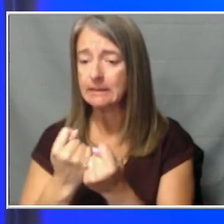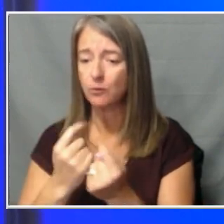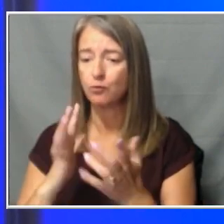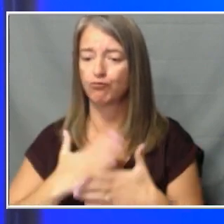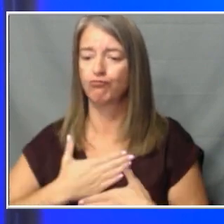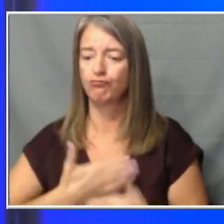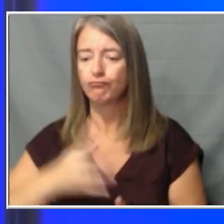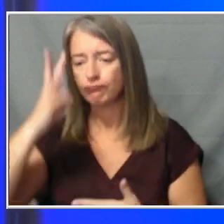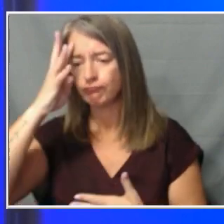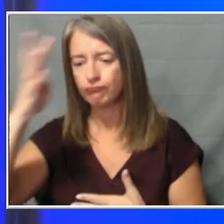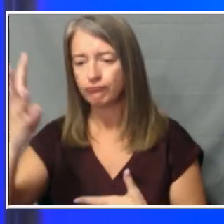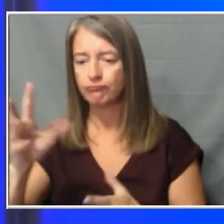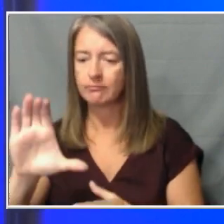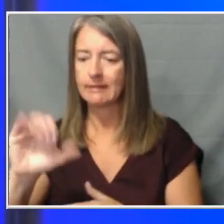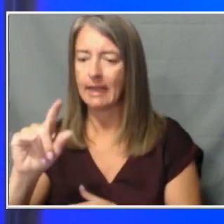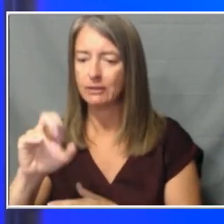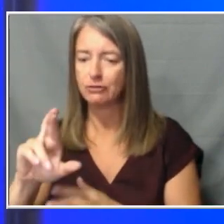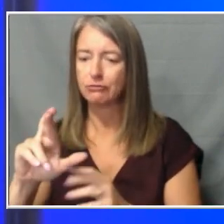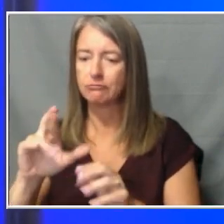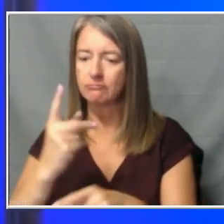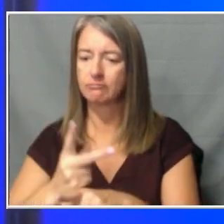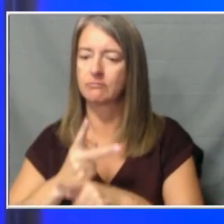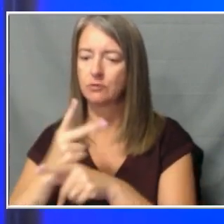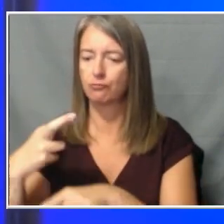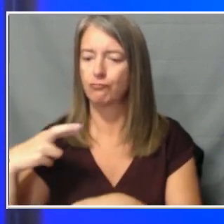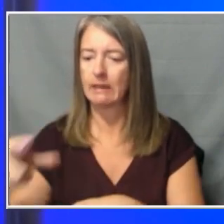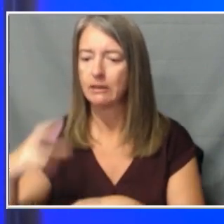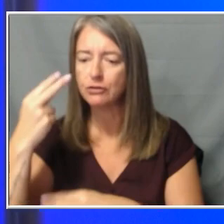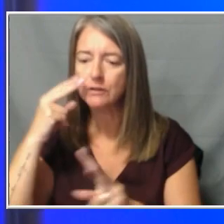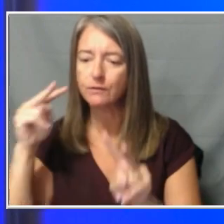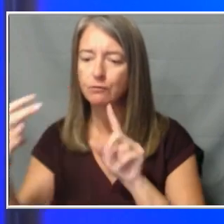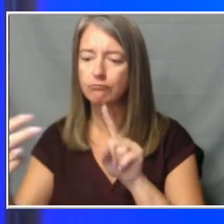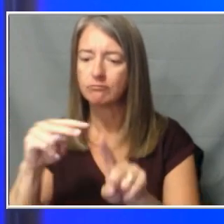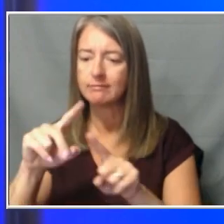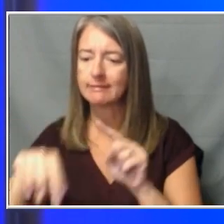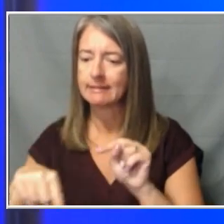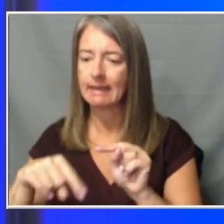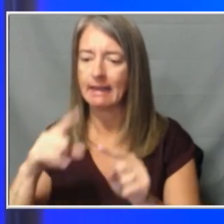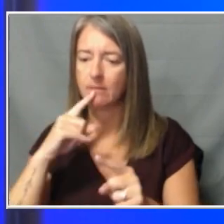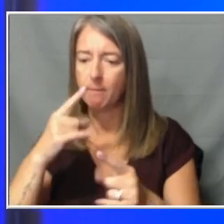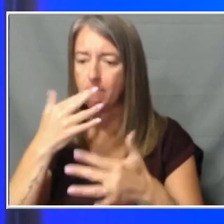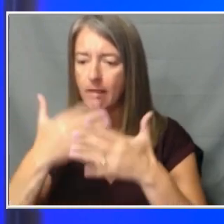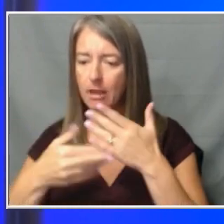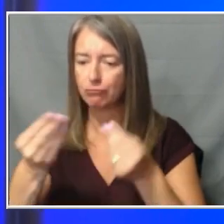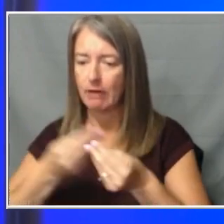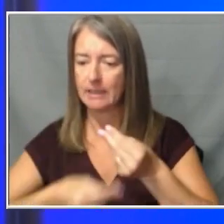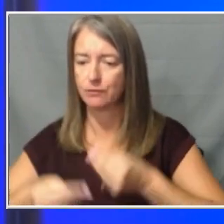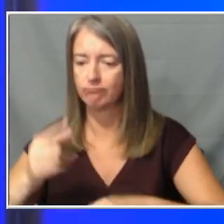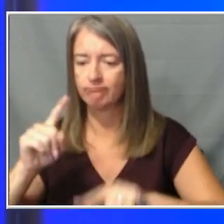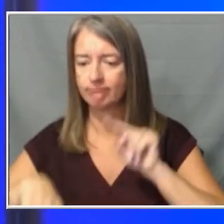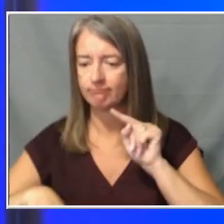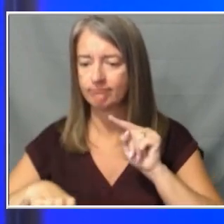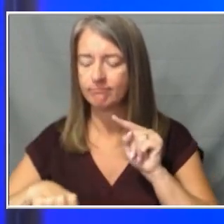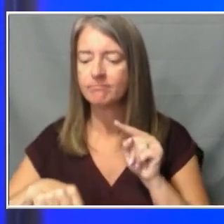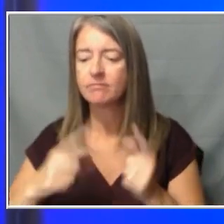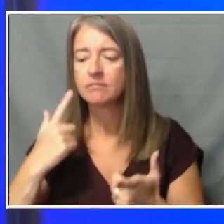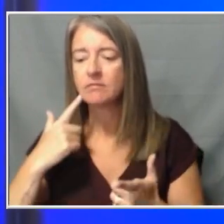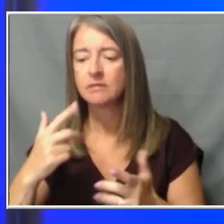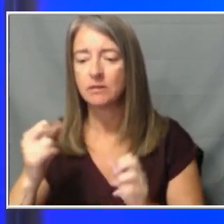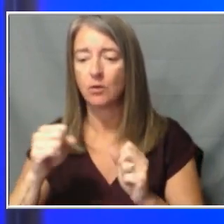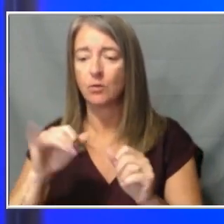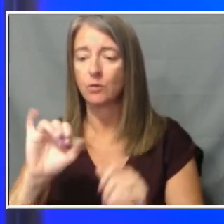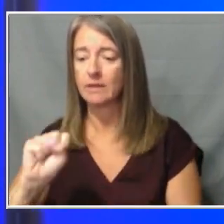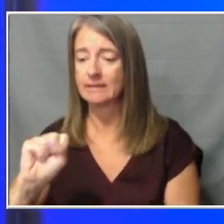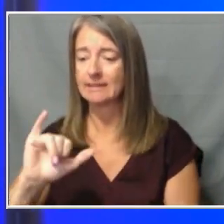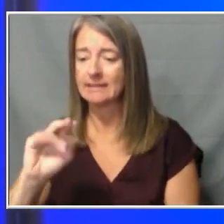her cancer care. Due to her religious views, she cannot receive a blood transfusion. Before we check in with where Sydney stands